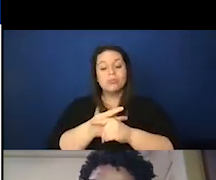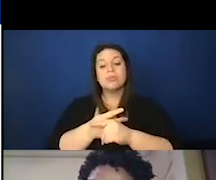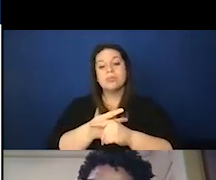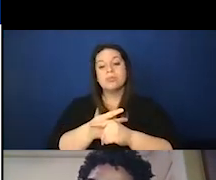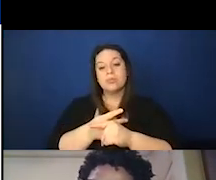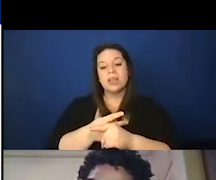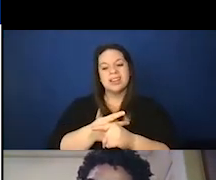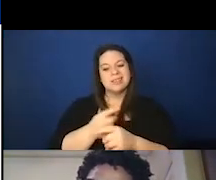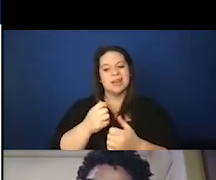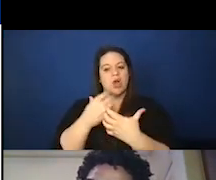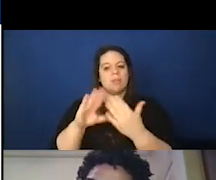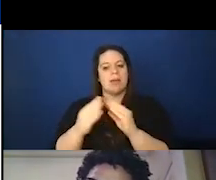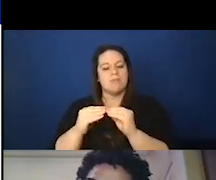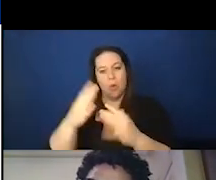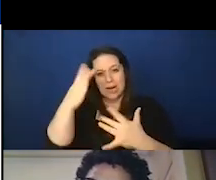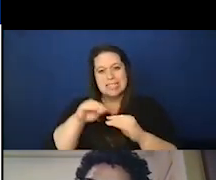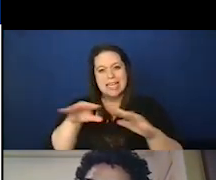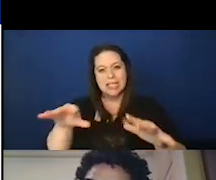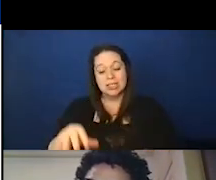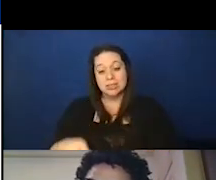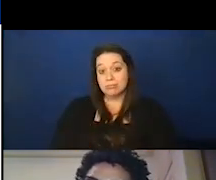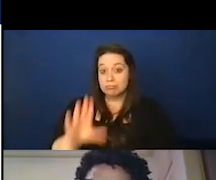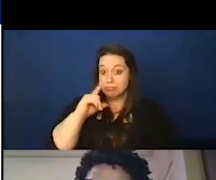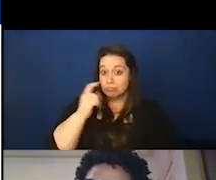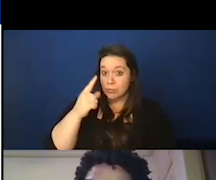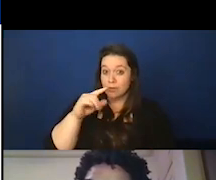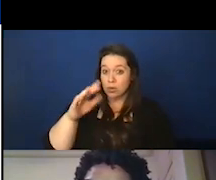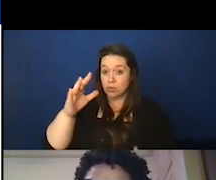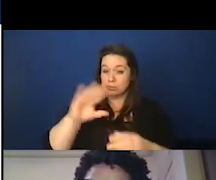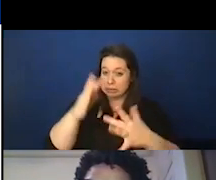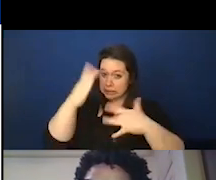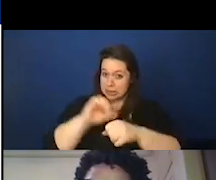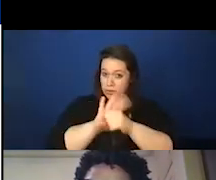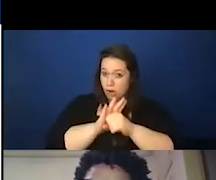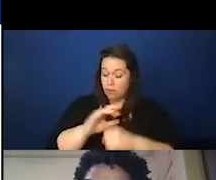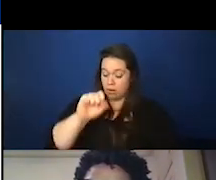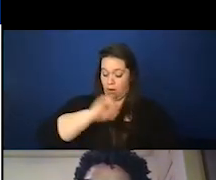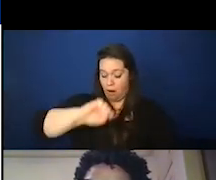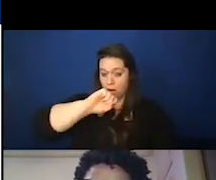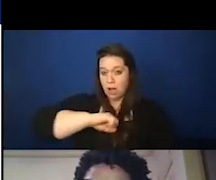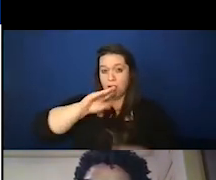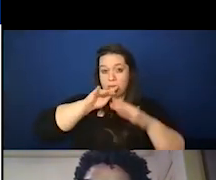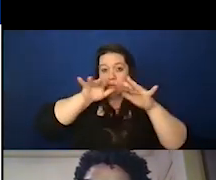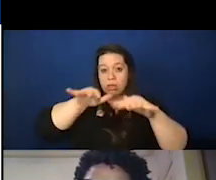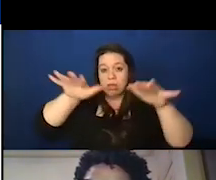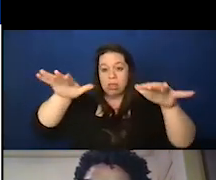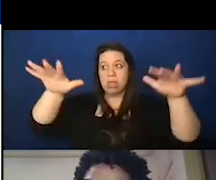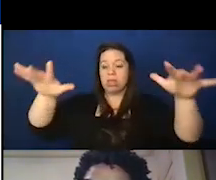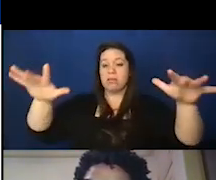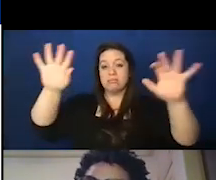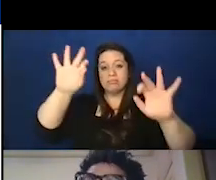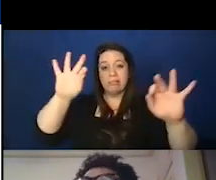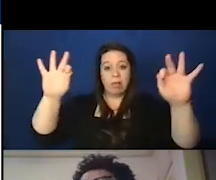coughing, COVID could be floating around for 4 hours in an area. This virus may adapt itself to be around for